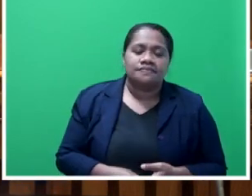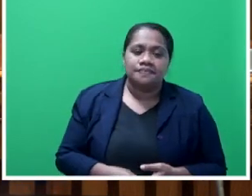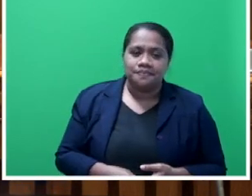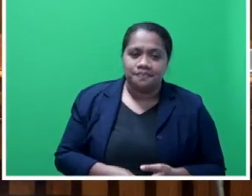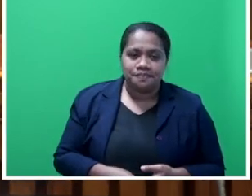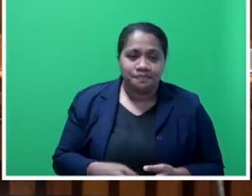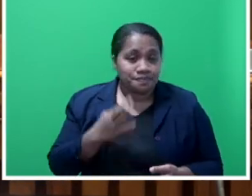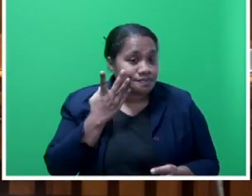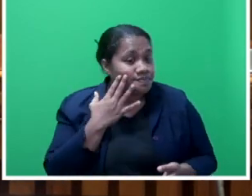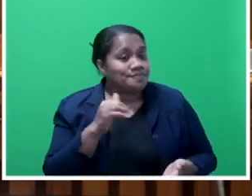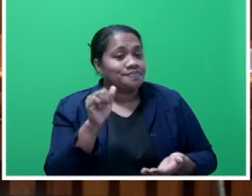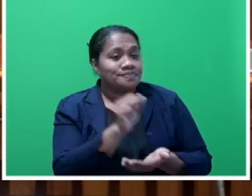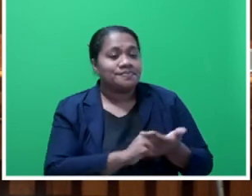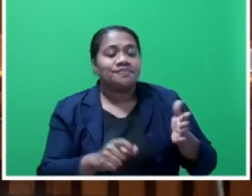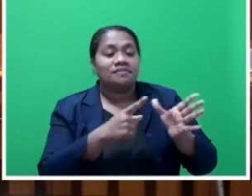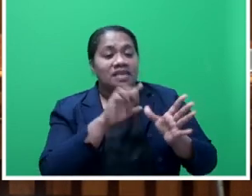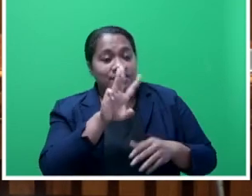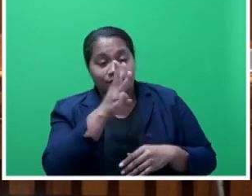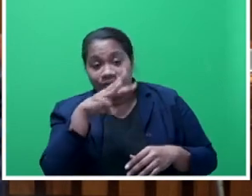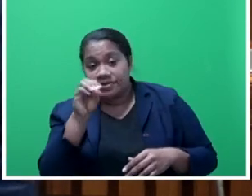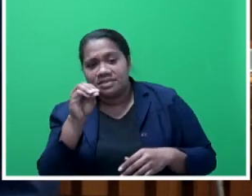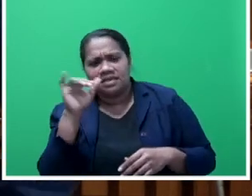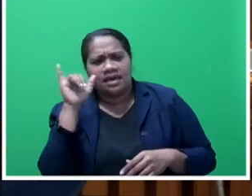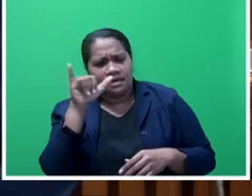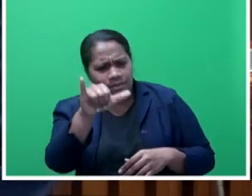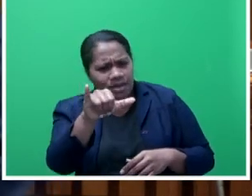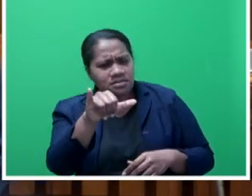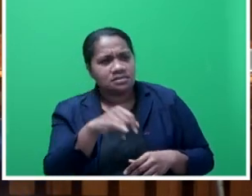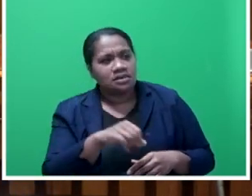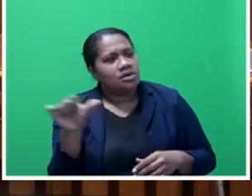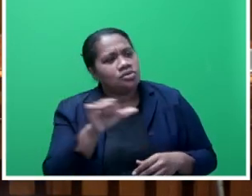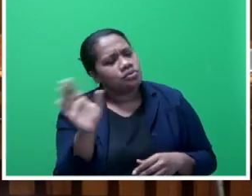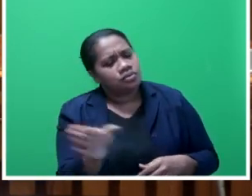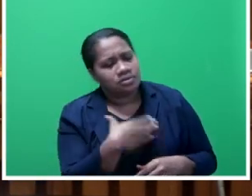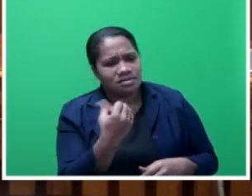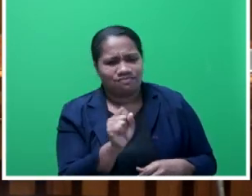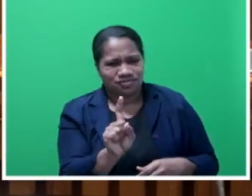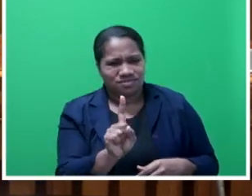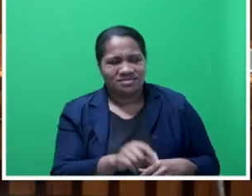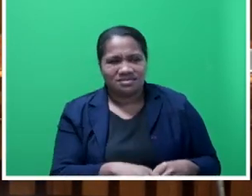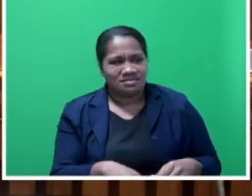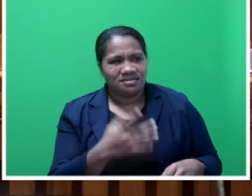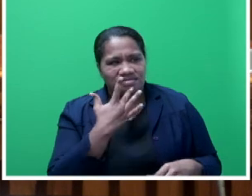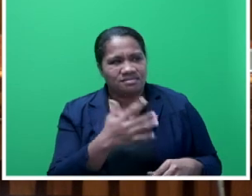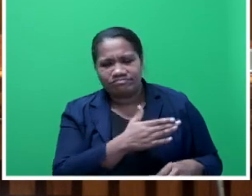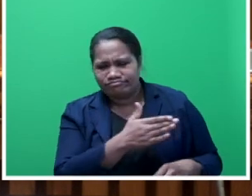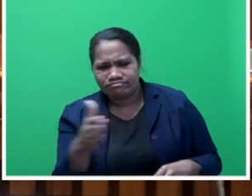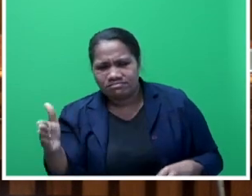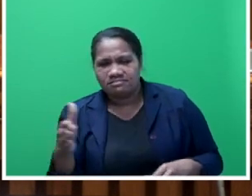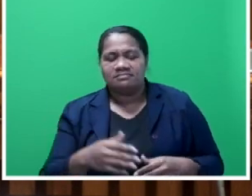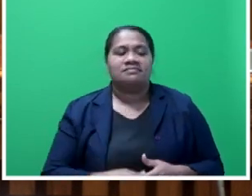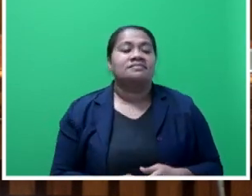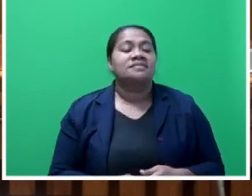we're buying the A330s, Airbus, he said we should all have one fleet. We should all have one